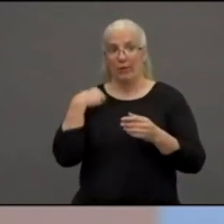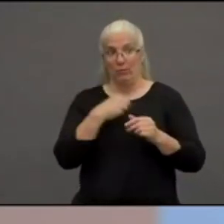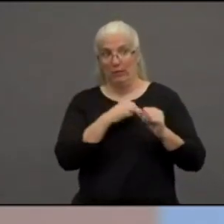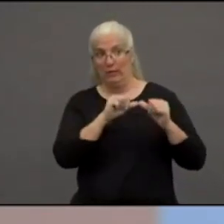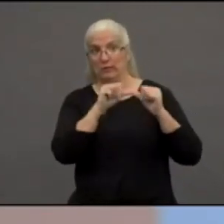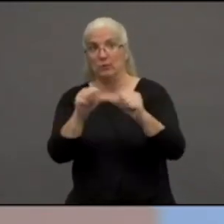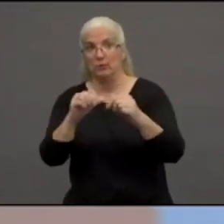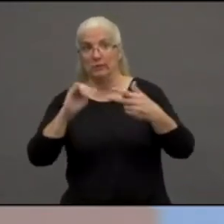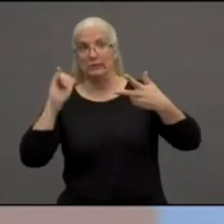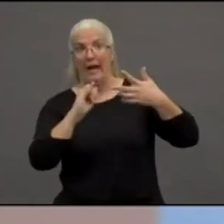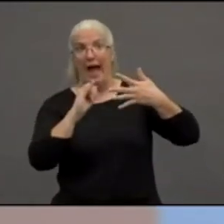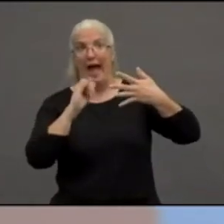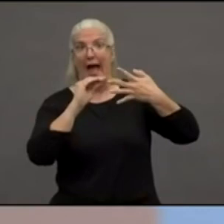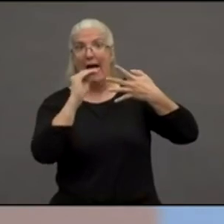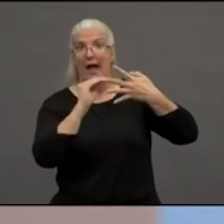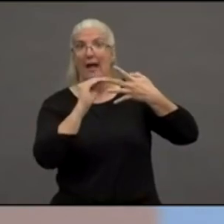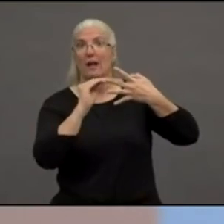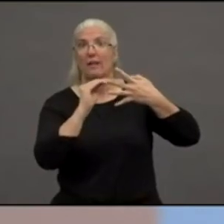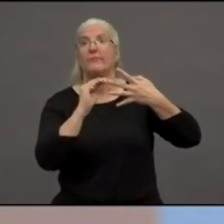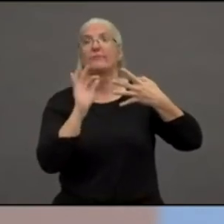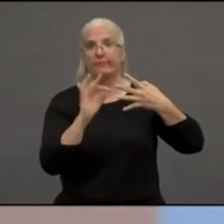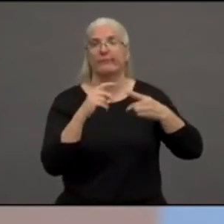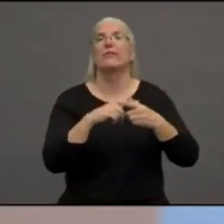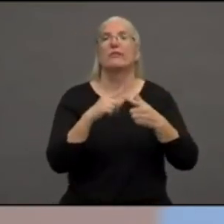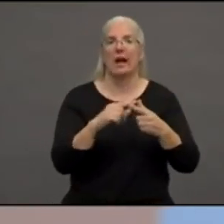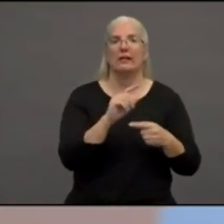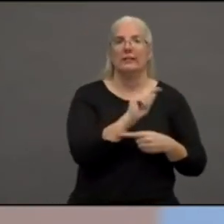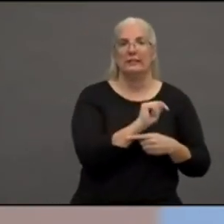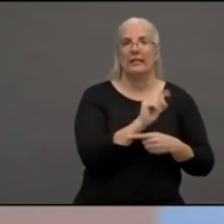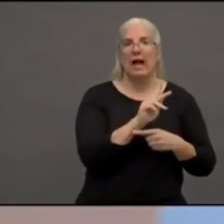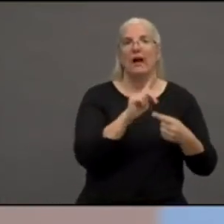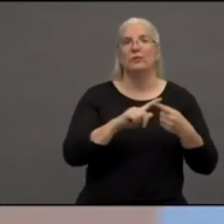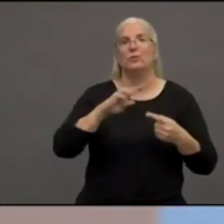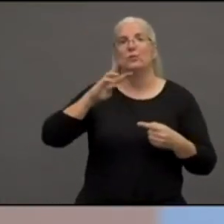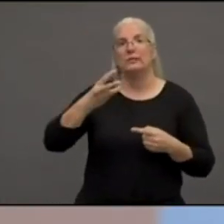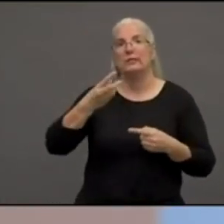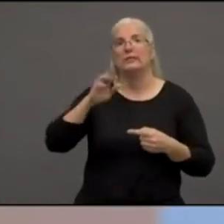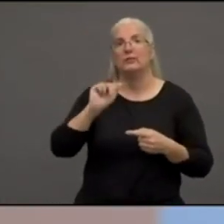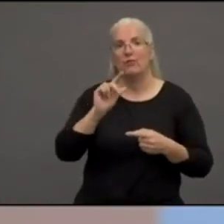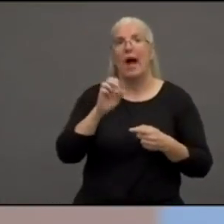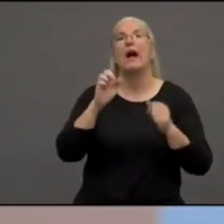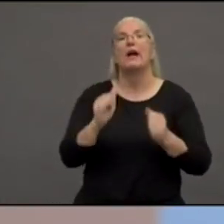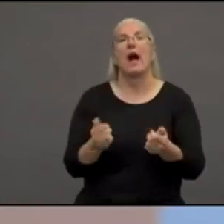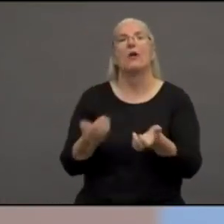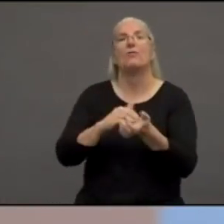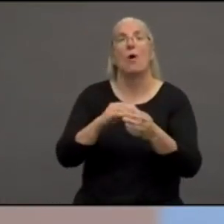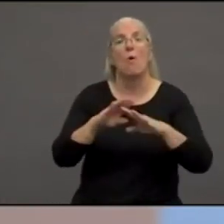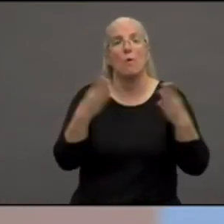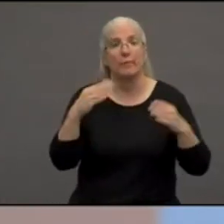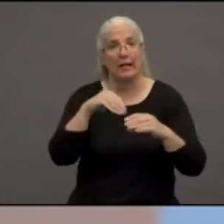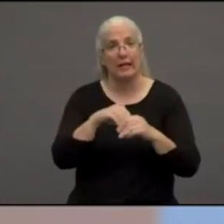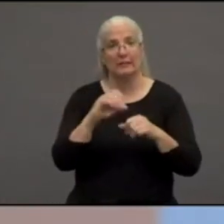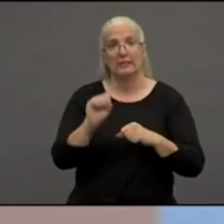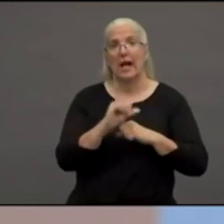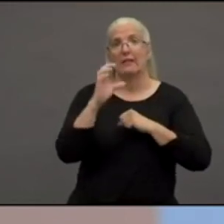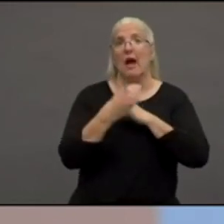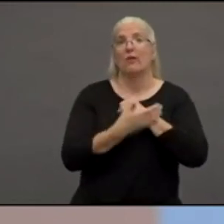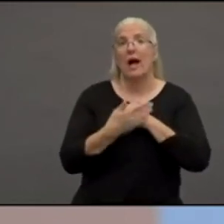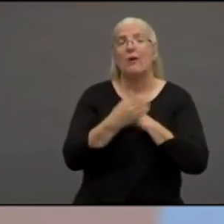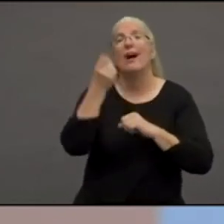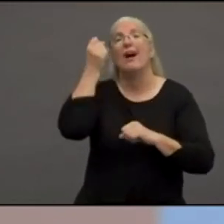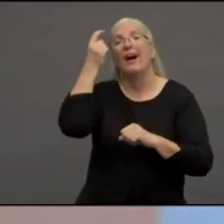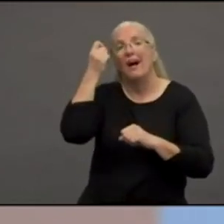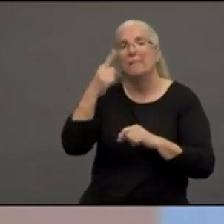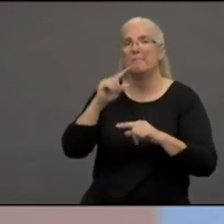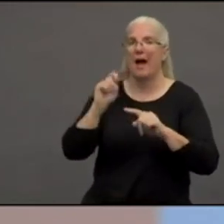schools K-12, TK-12 would be eligible to reopen in the county. Now, reopening would be that they'd still have to